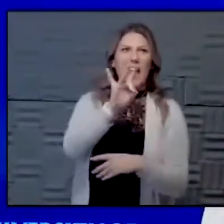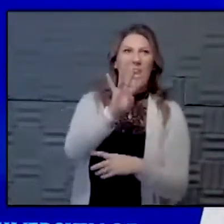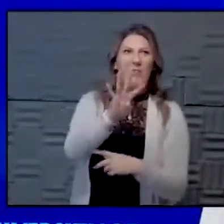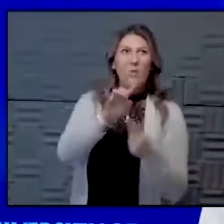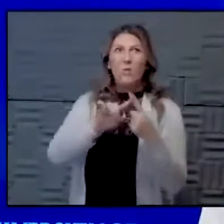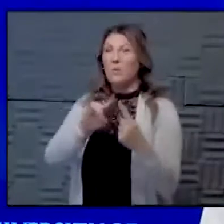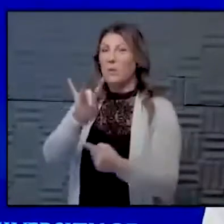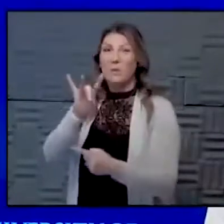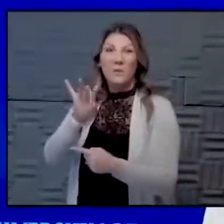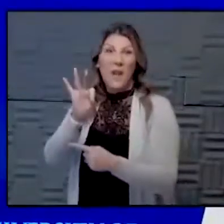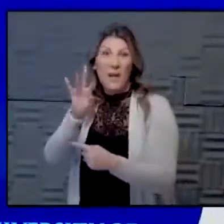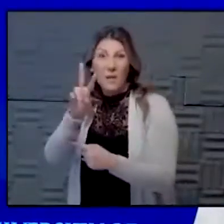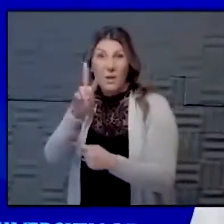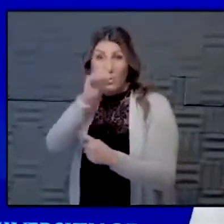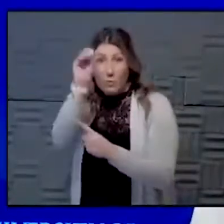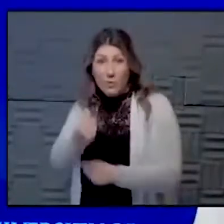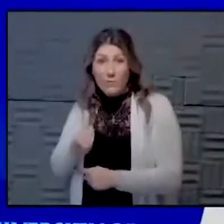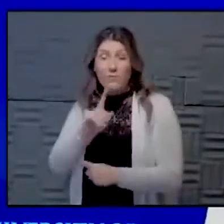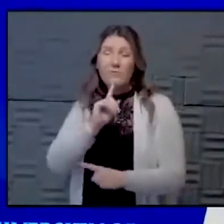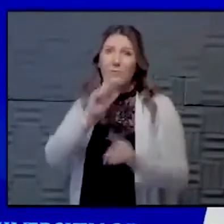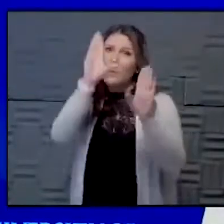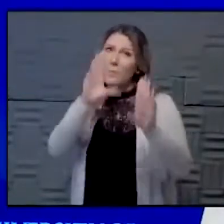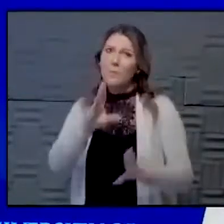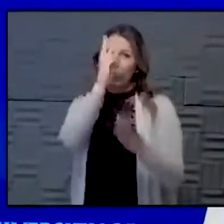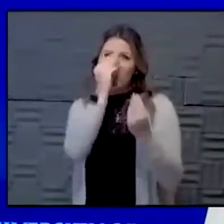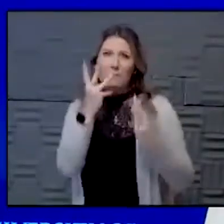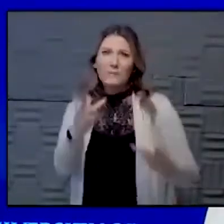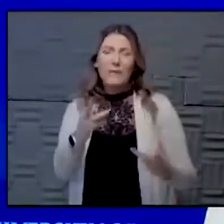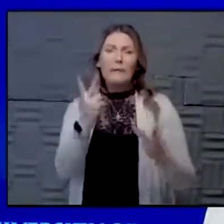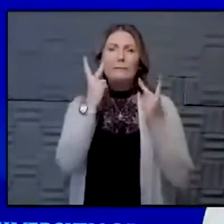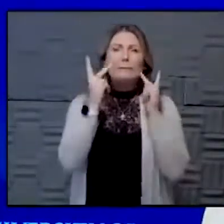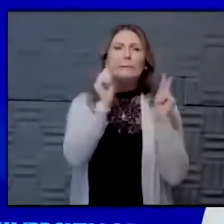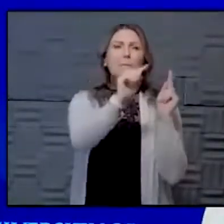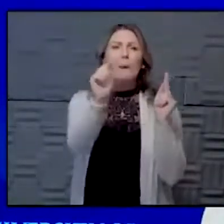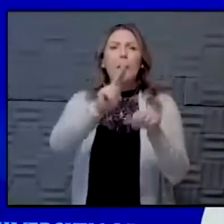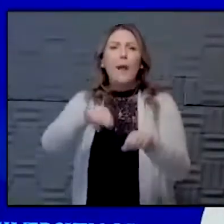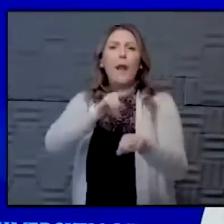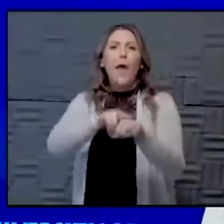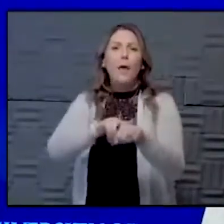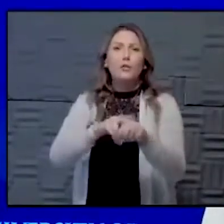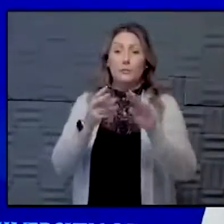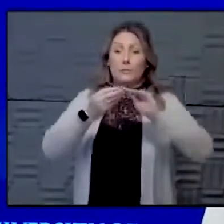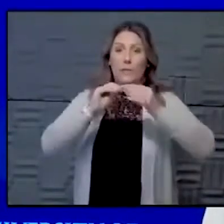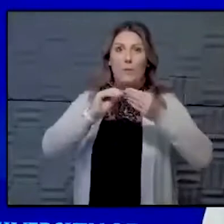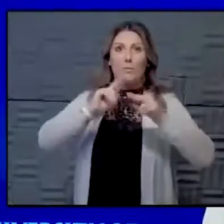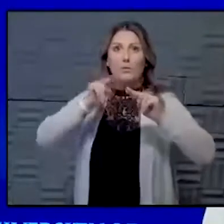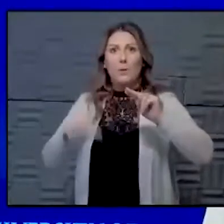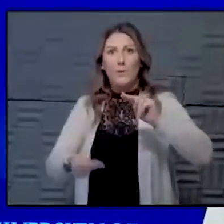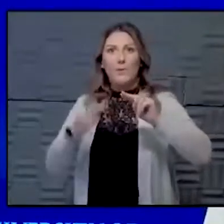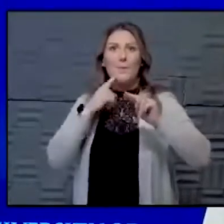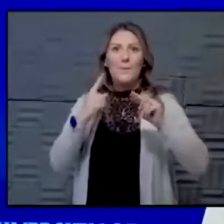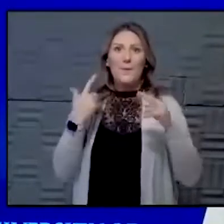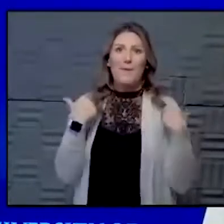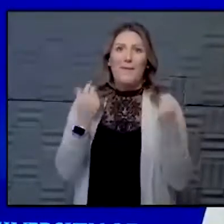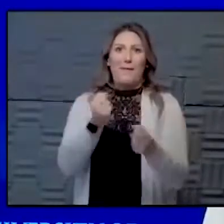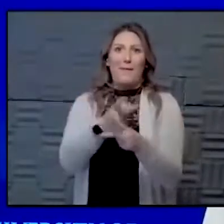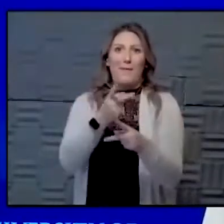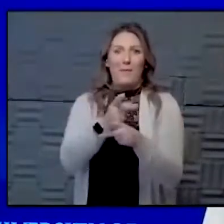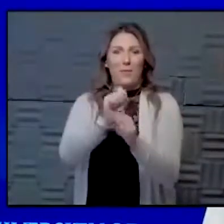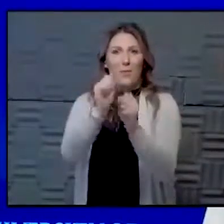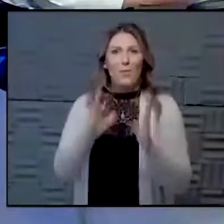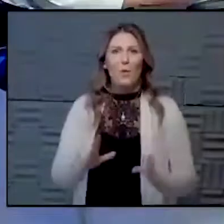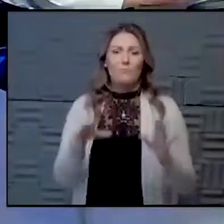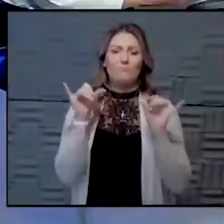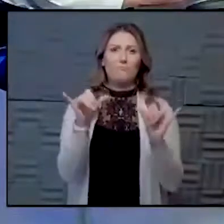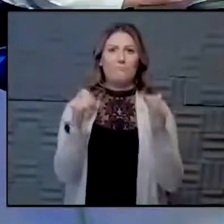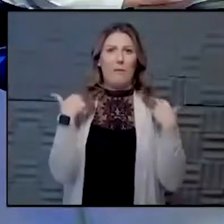really great data, but it also confirms what we're seeing nationally. That's why the numbers are dropping, or part of the reason the numbers are dropping is why healthcare workers are staying healthy.